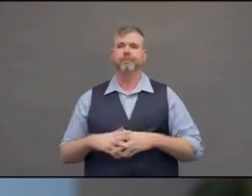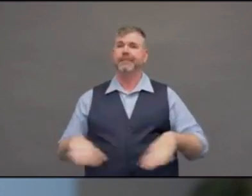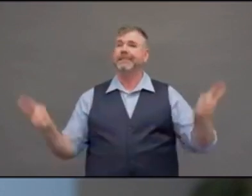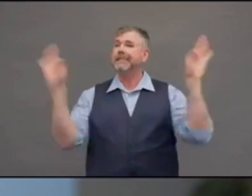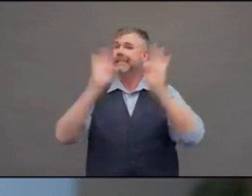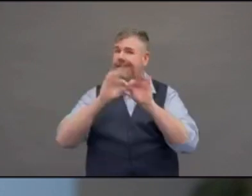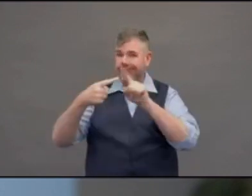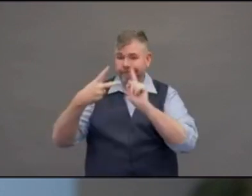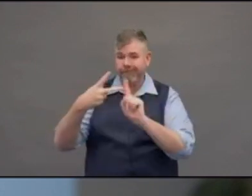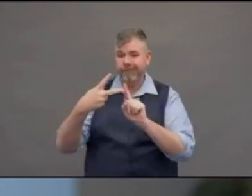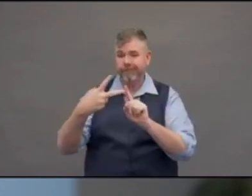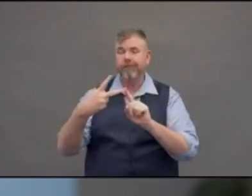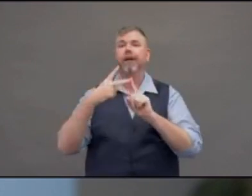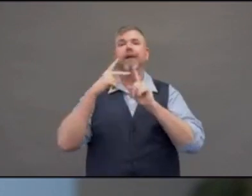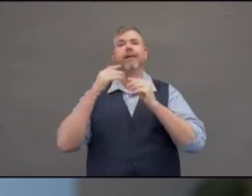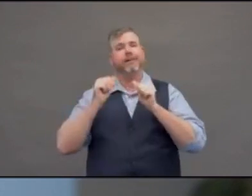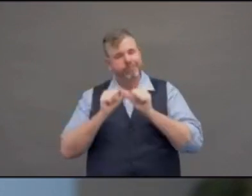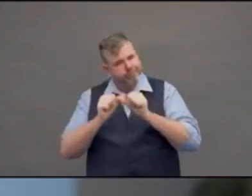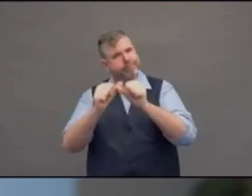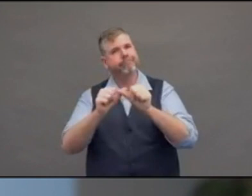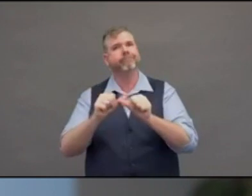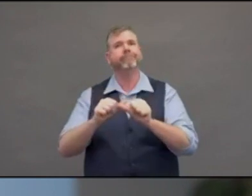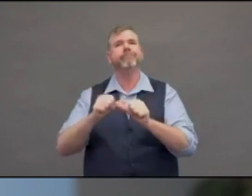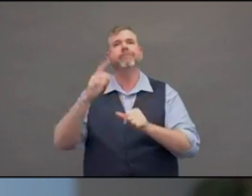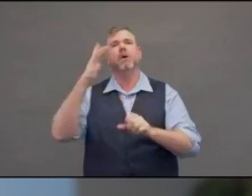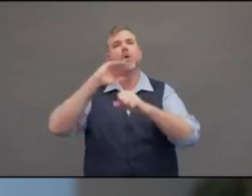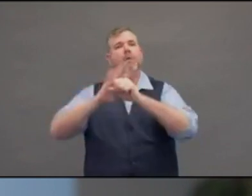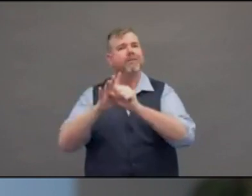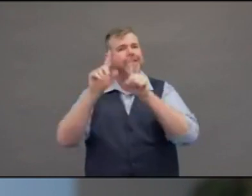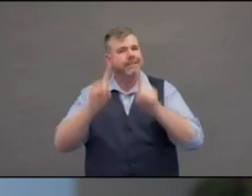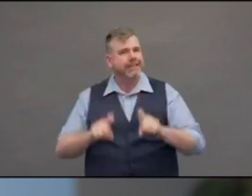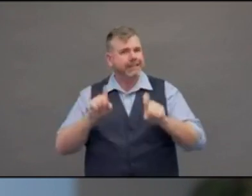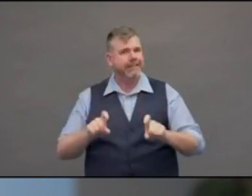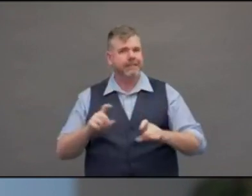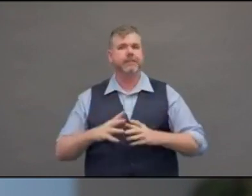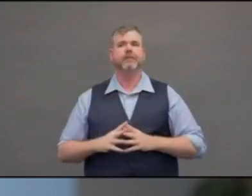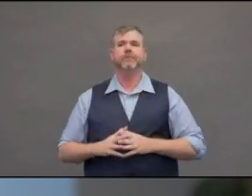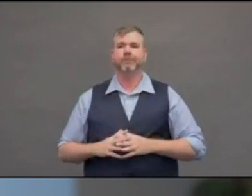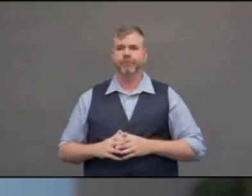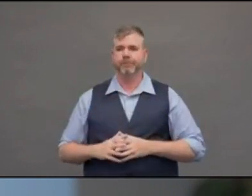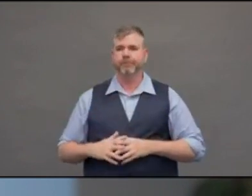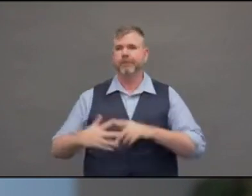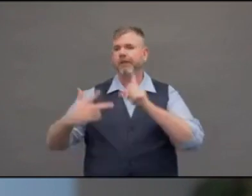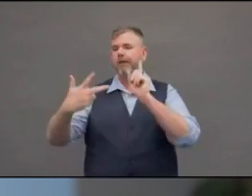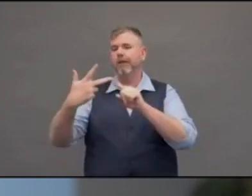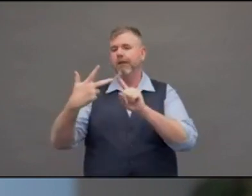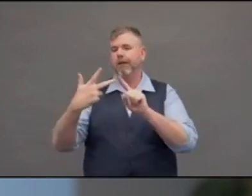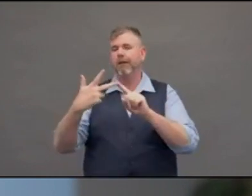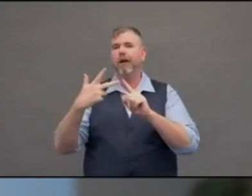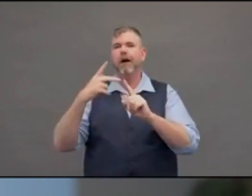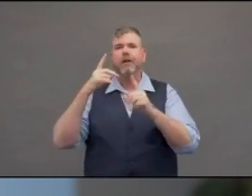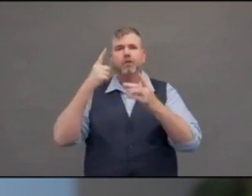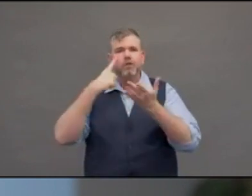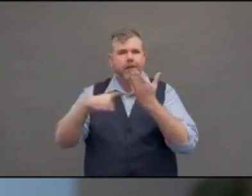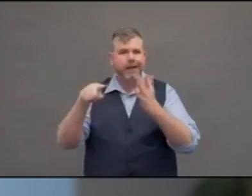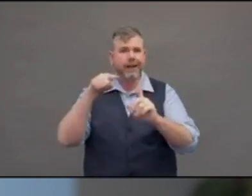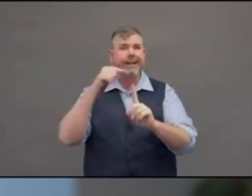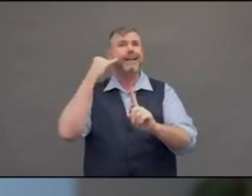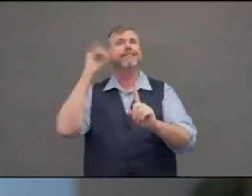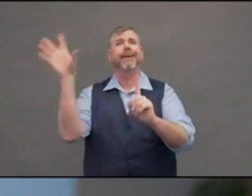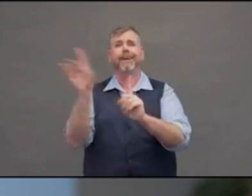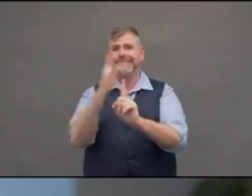need robust case and contact investigation. These are kind of core touchstone